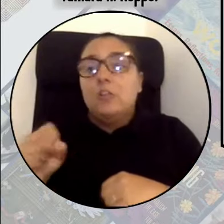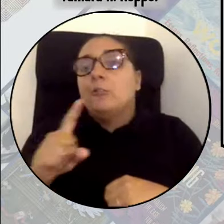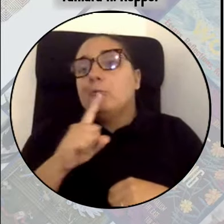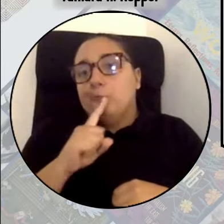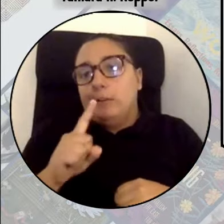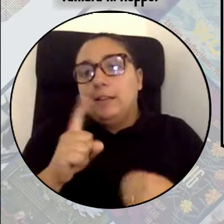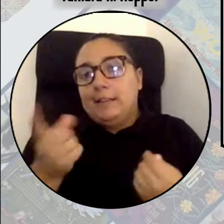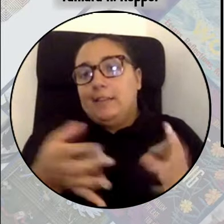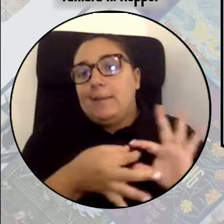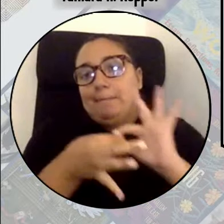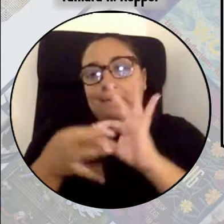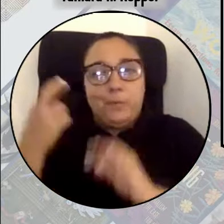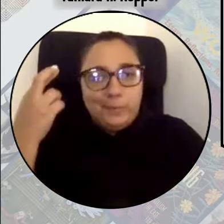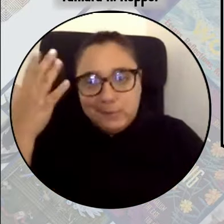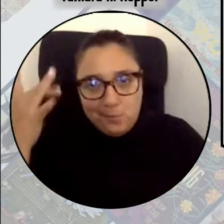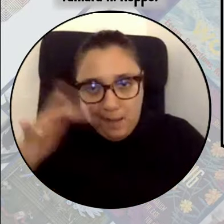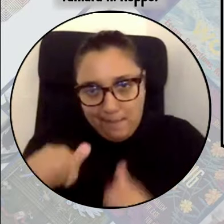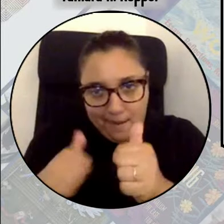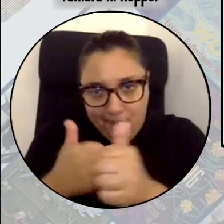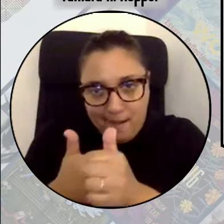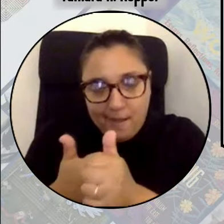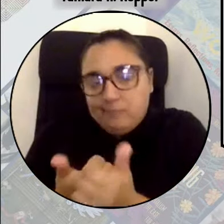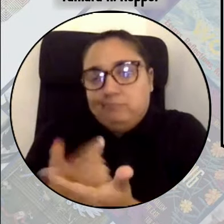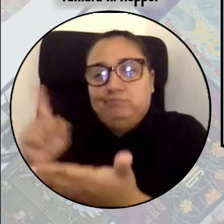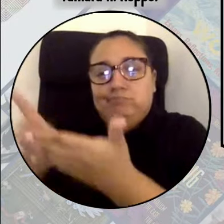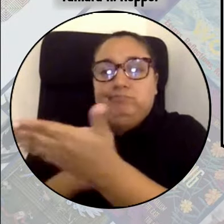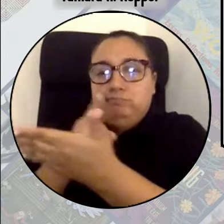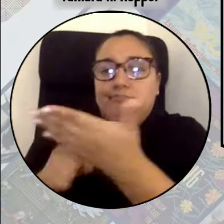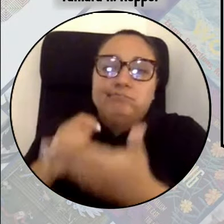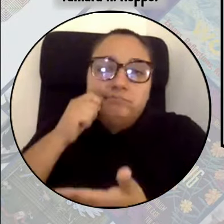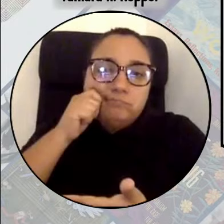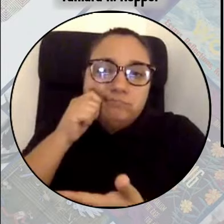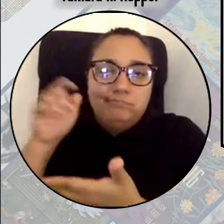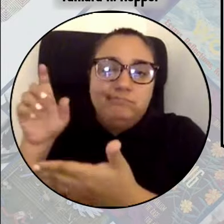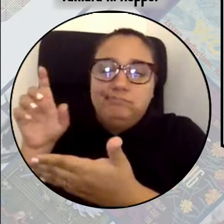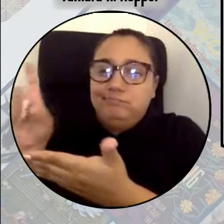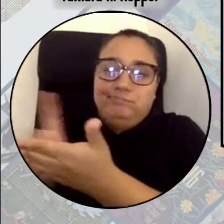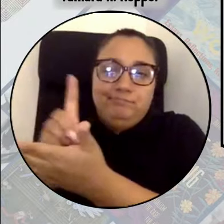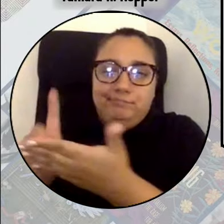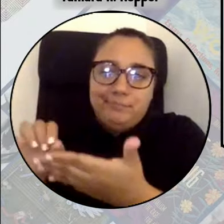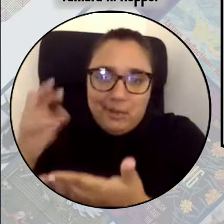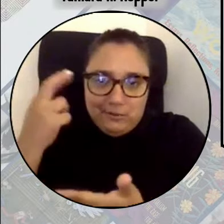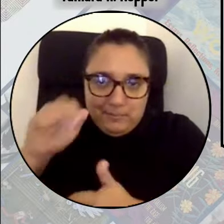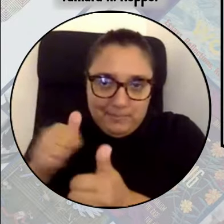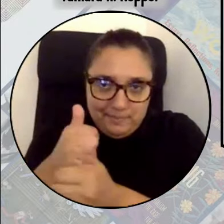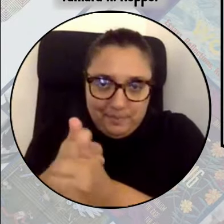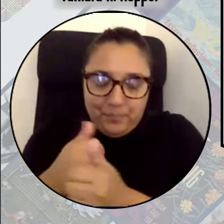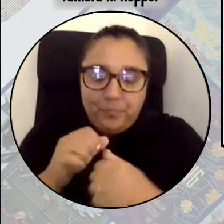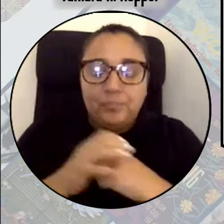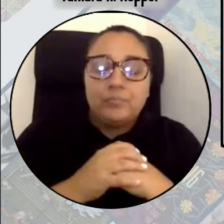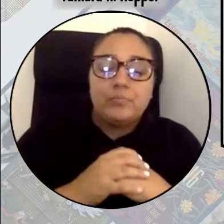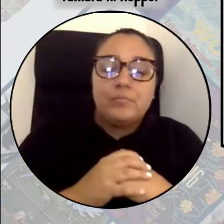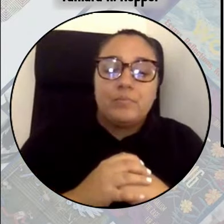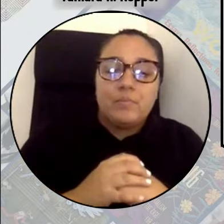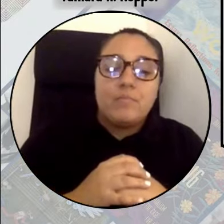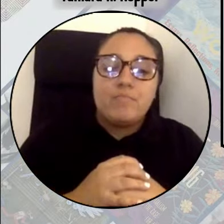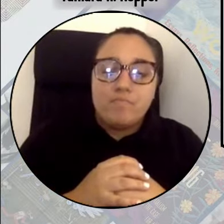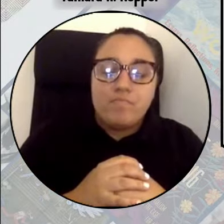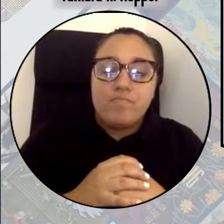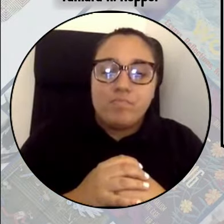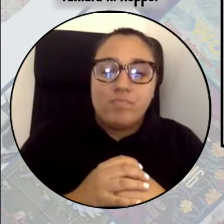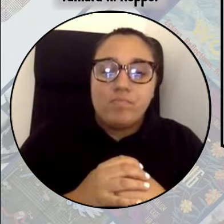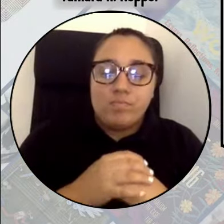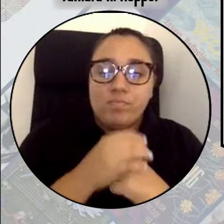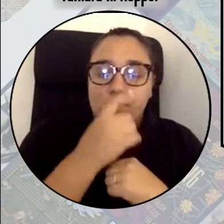and discrimination. And the diversity immigrant actually requires certain kind of educational or